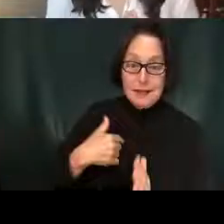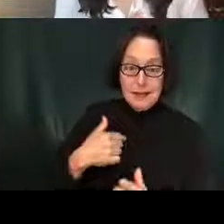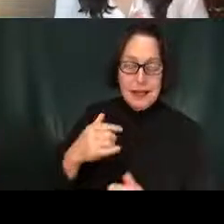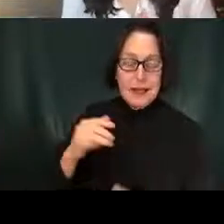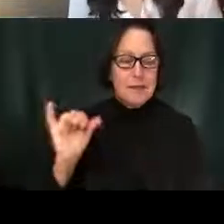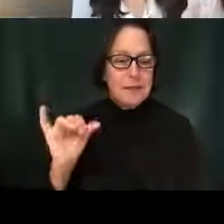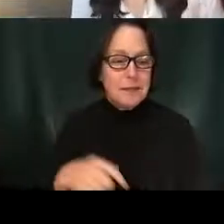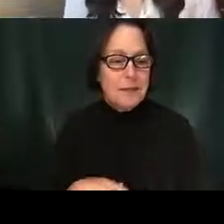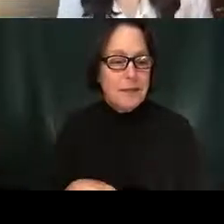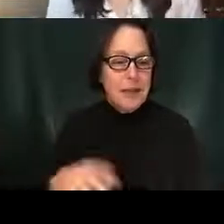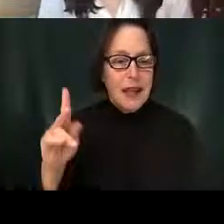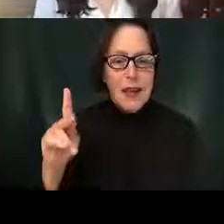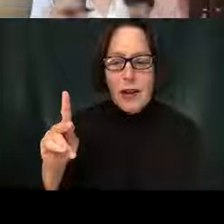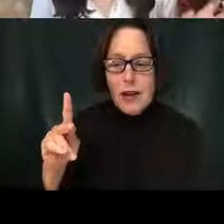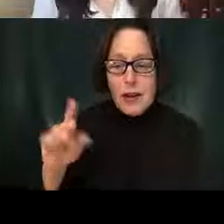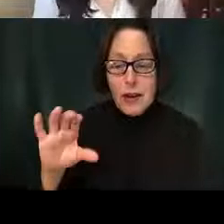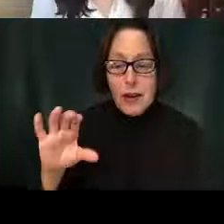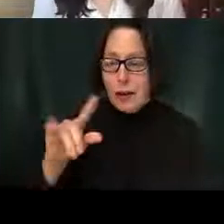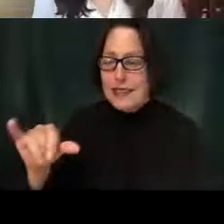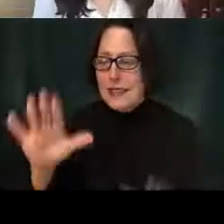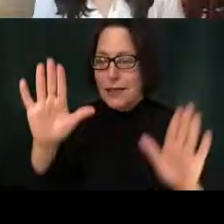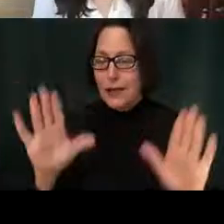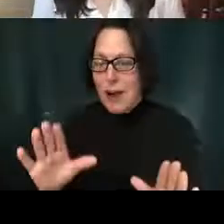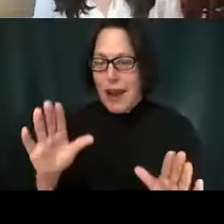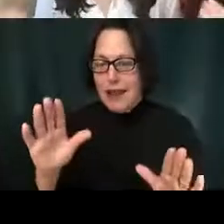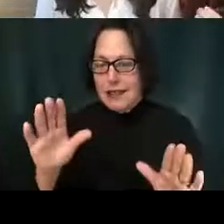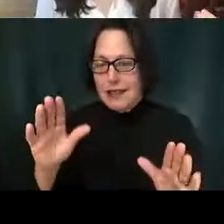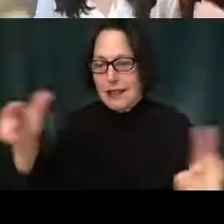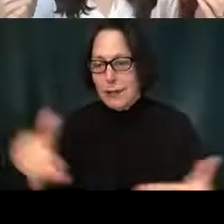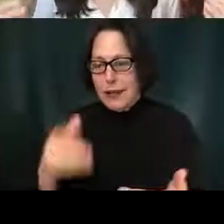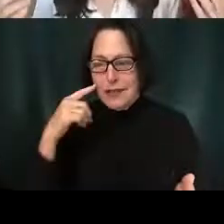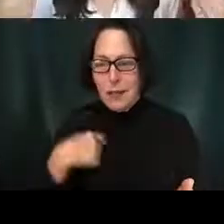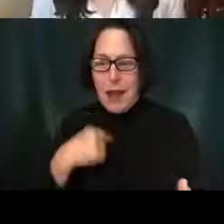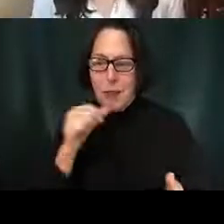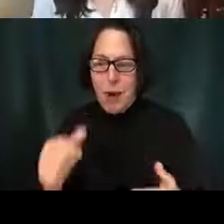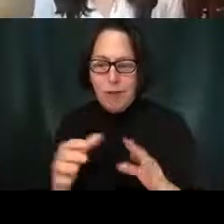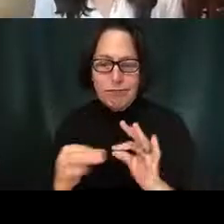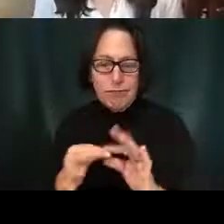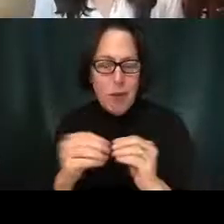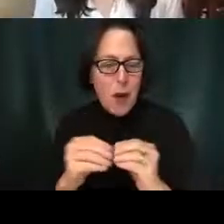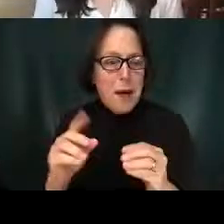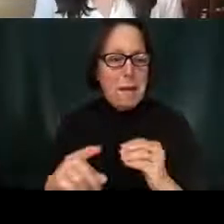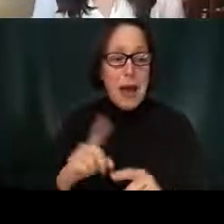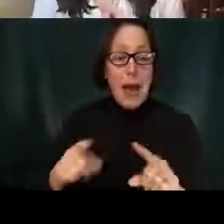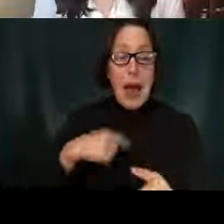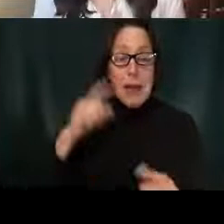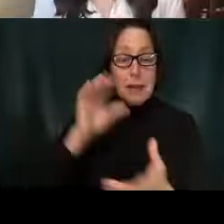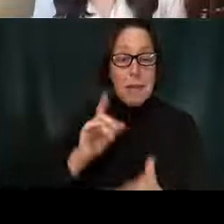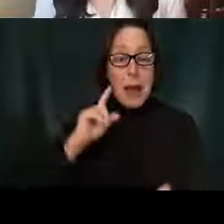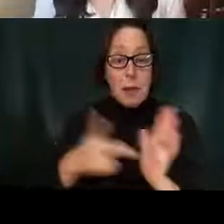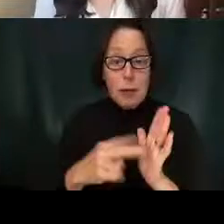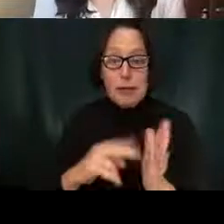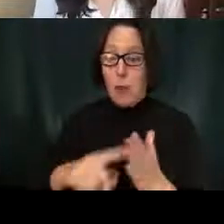great introduction for me, so I won't continue on here, but I accept that saying that I really believe that my purpose, what gives